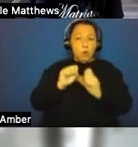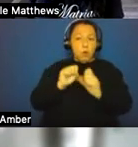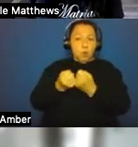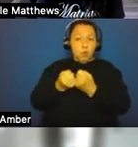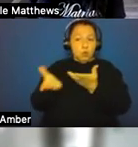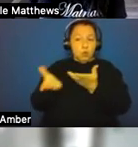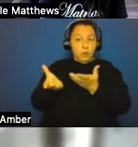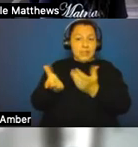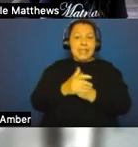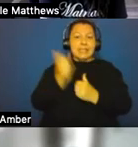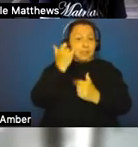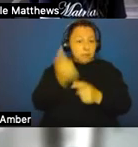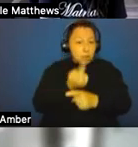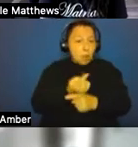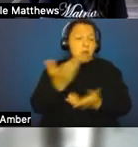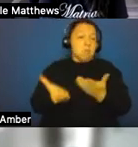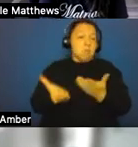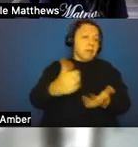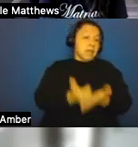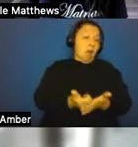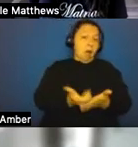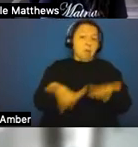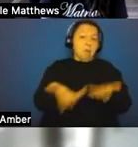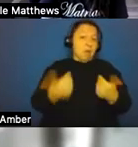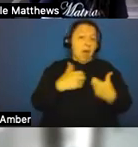need help with, there may be some issues with,